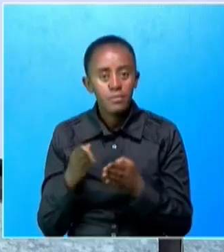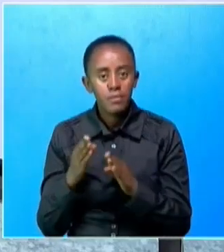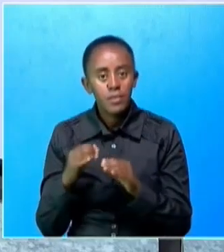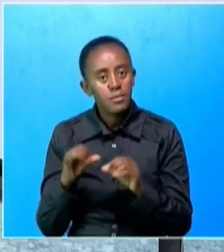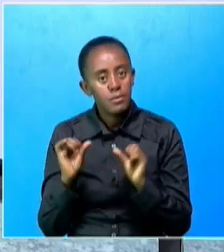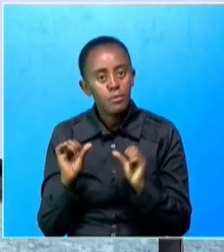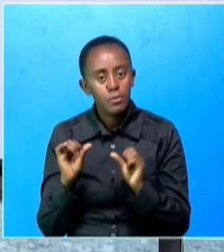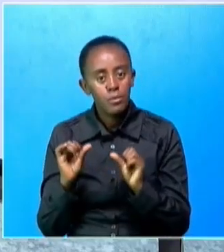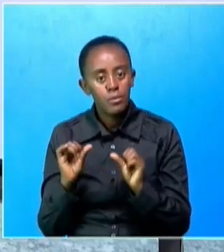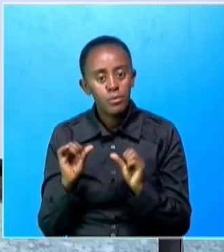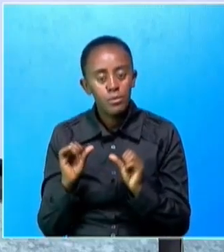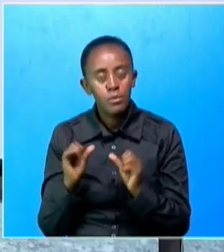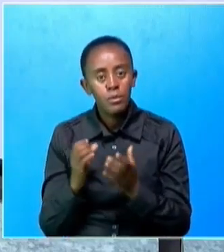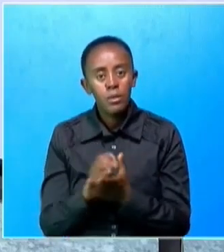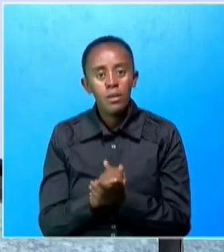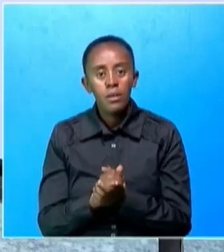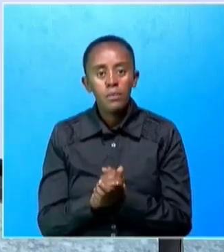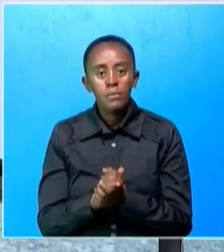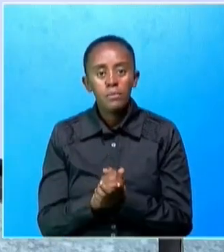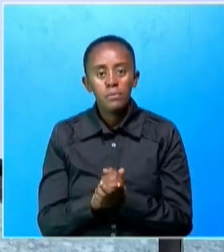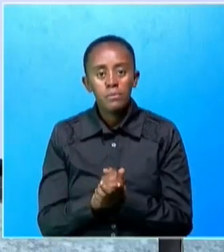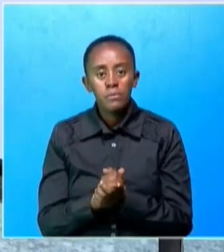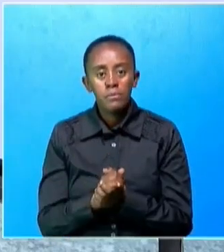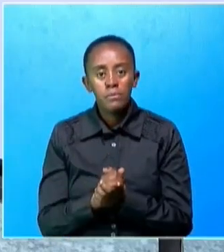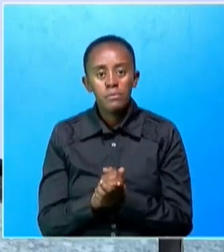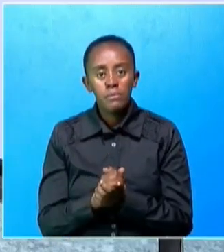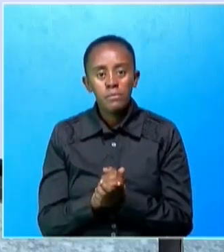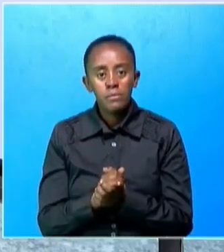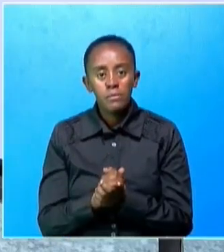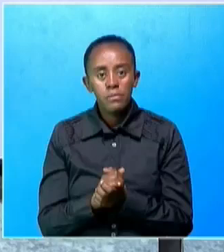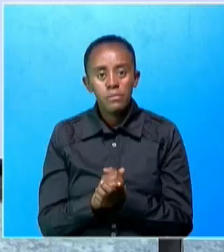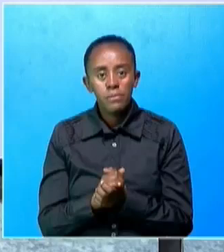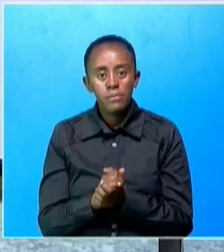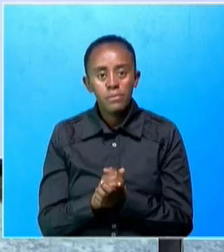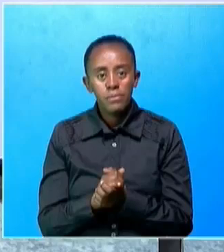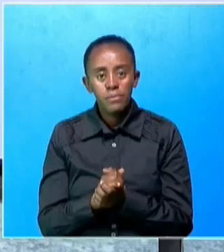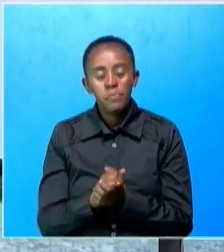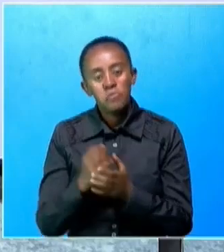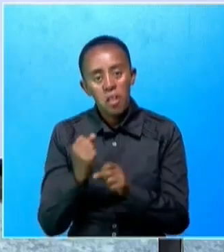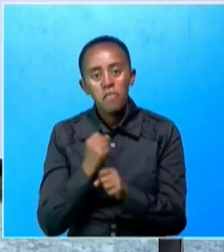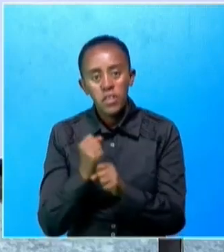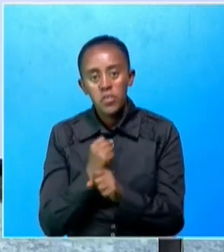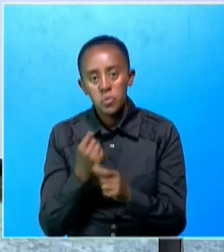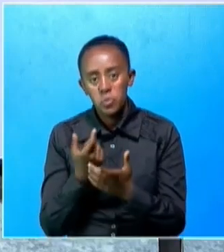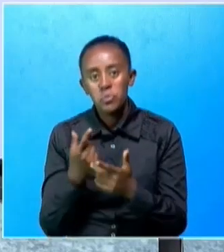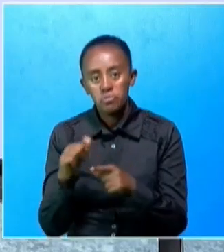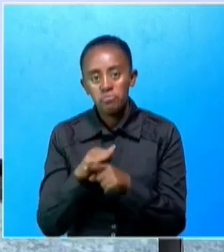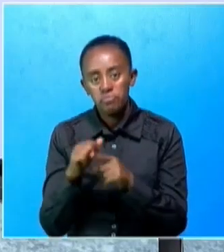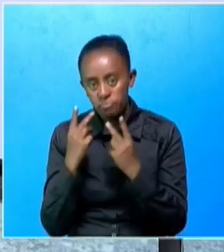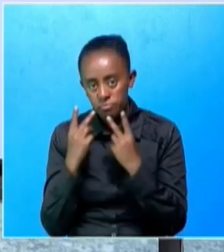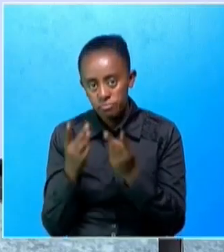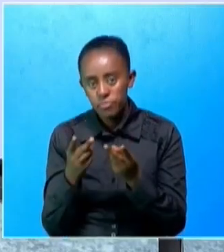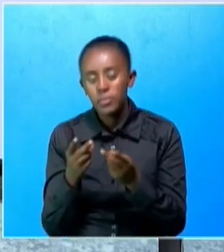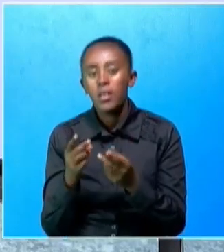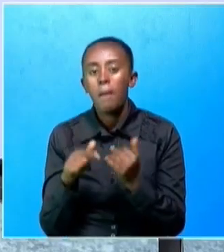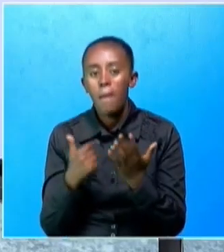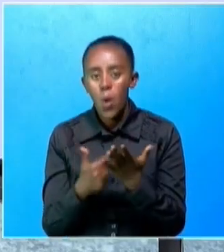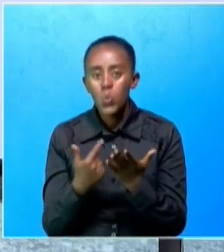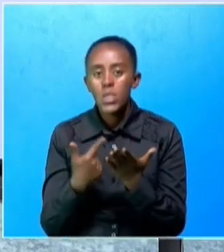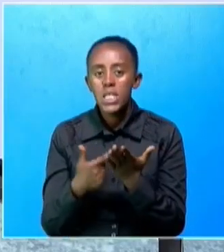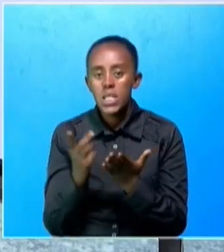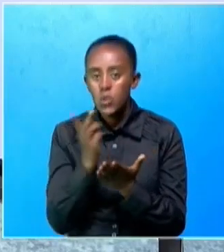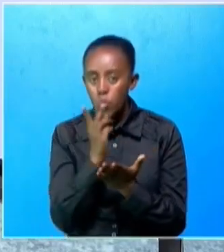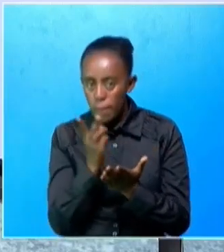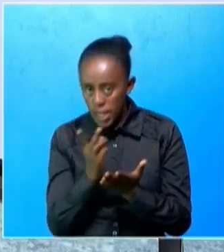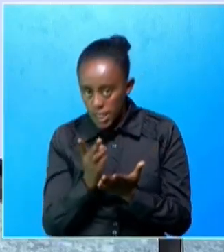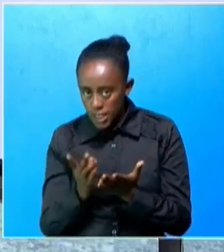and take some of the activities or exercises about these two